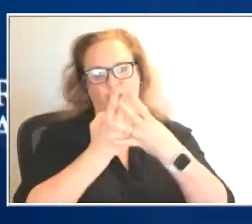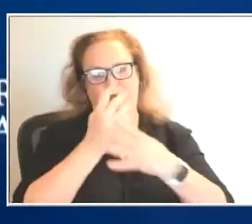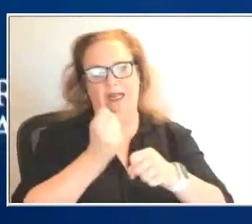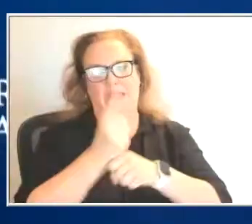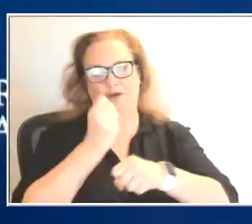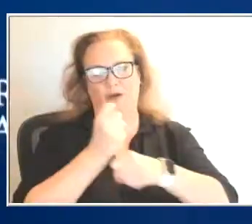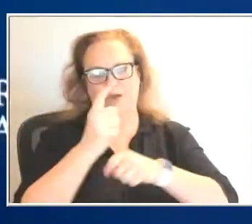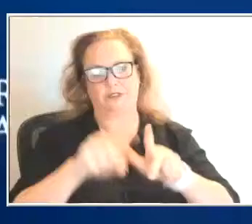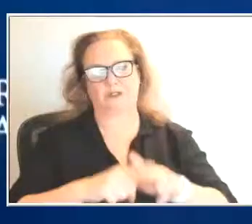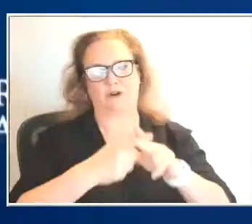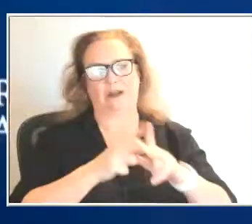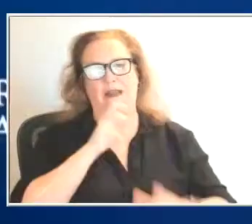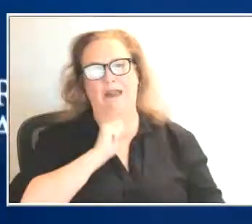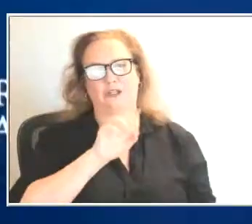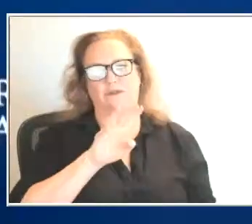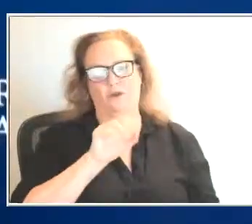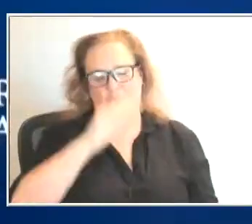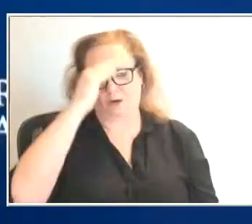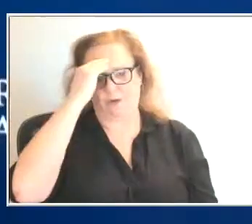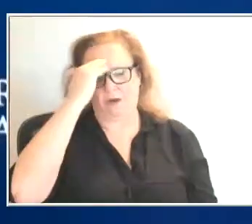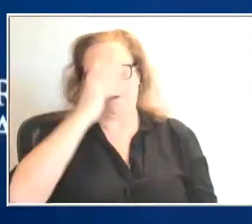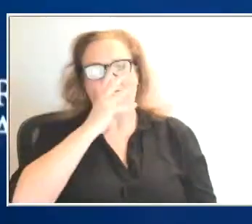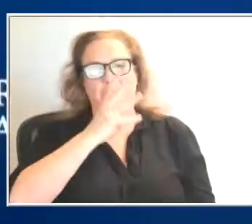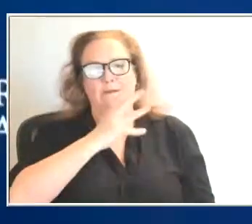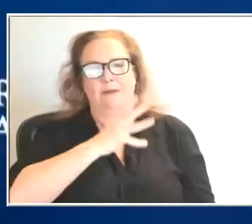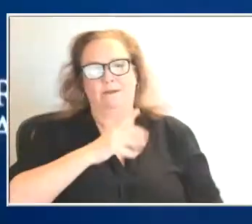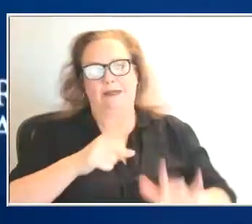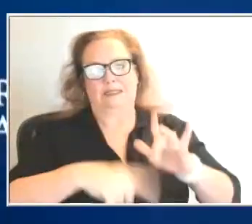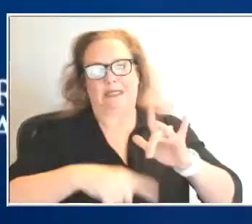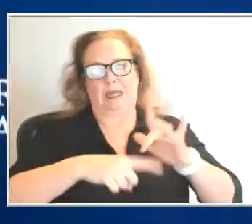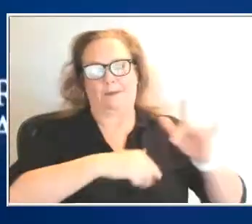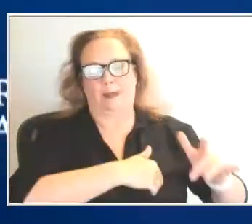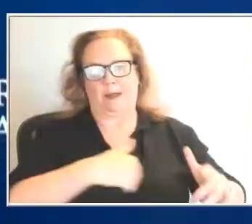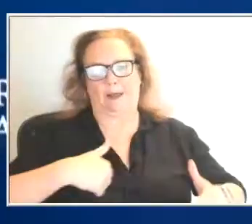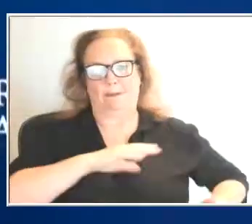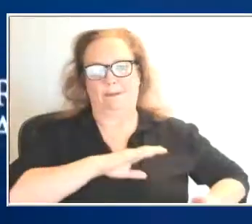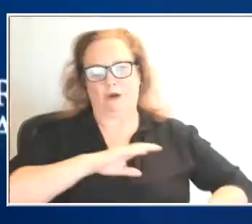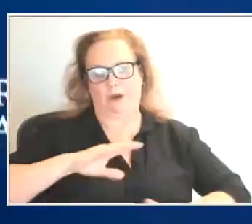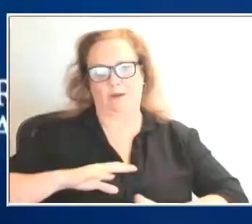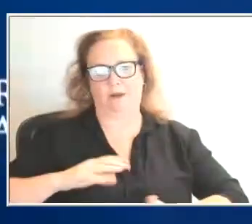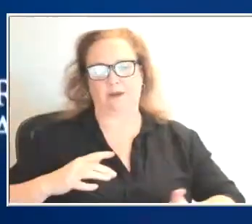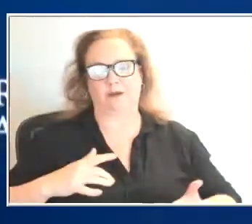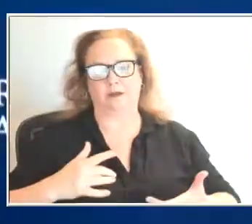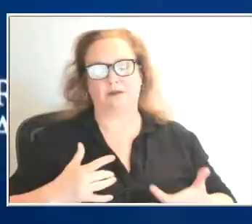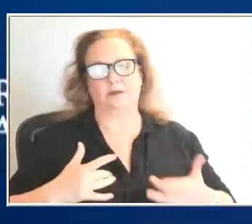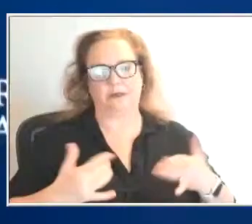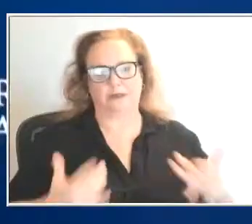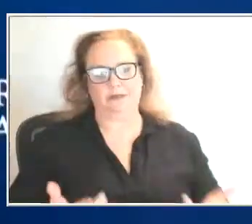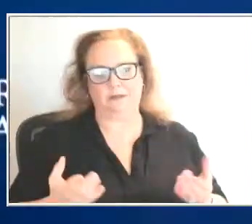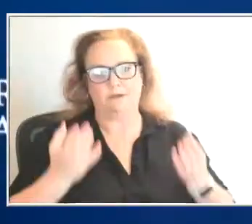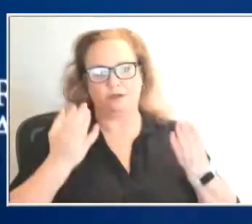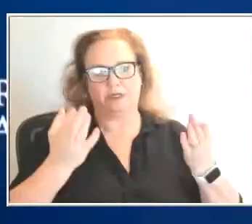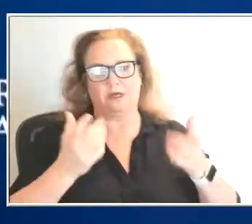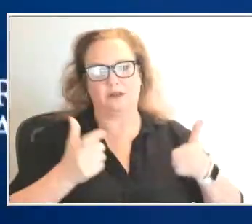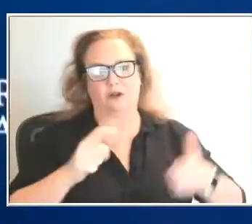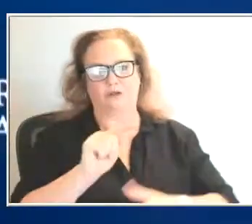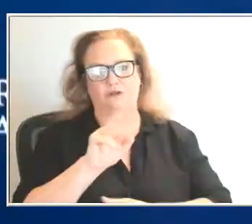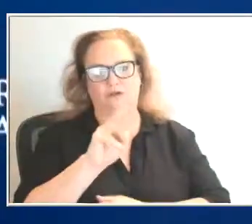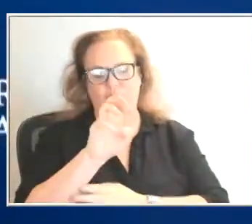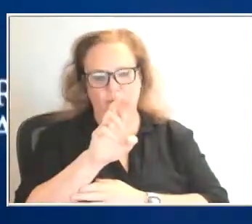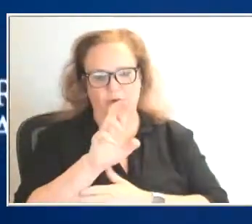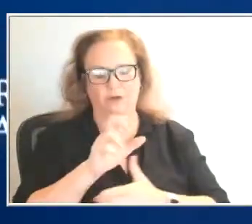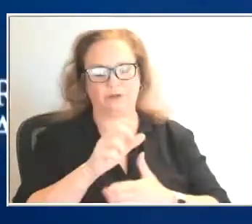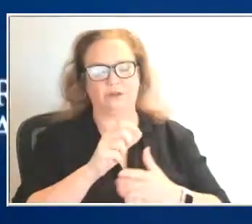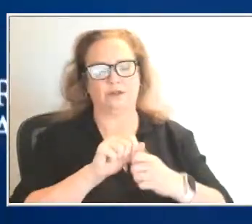at age 40. We know that when women skip a mammogram, they're actually more likely to present with larger tumors, tumors that have